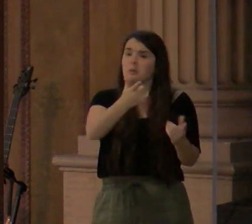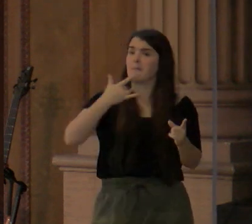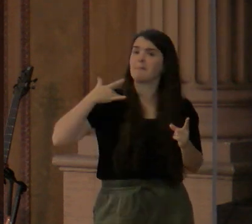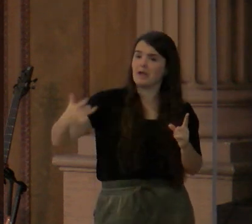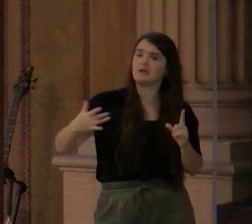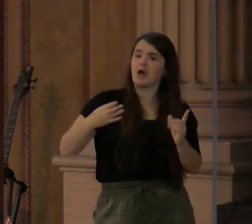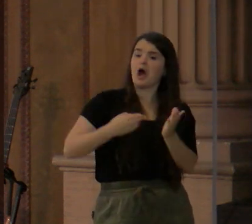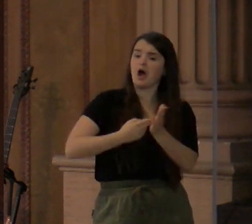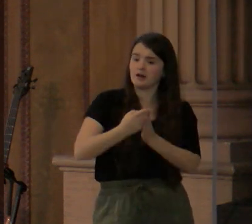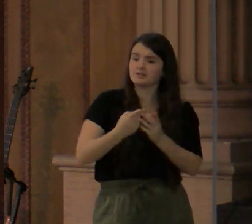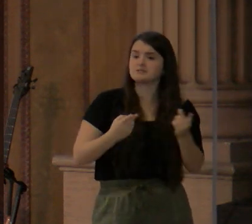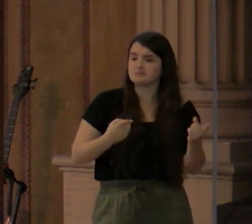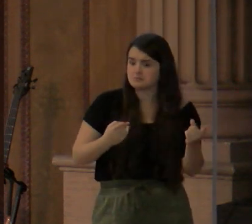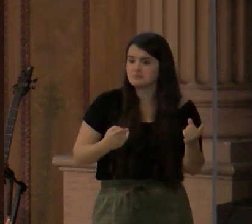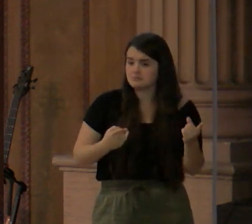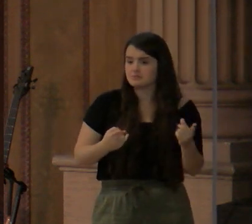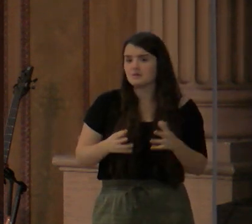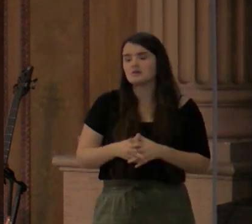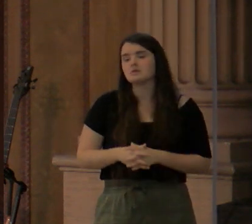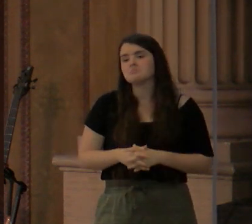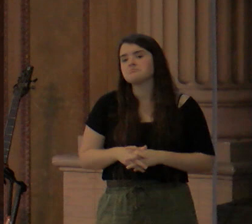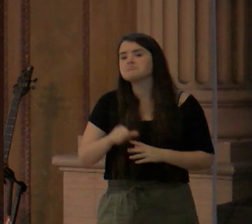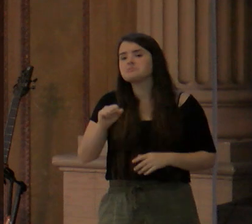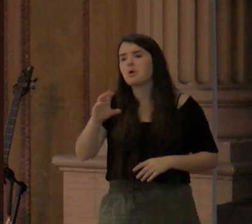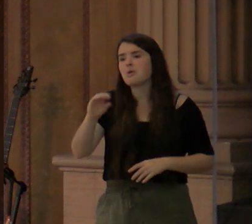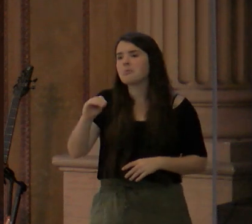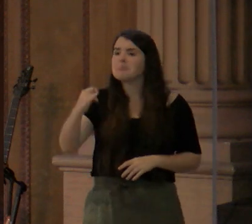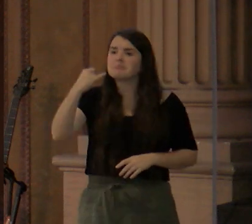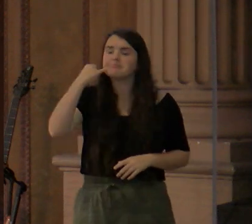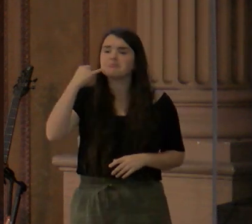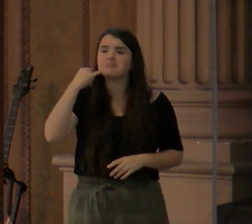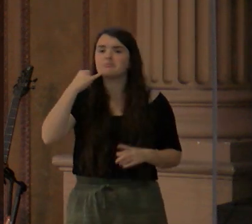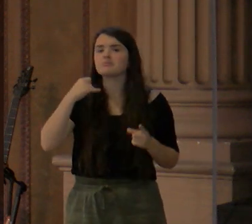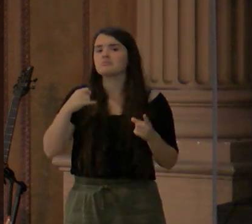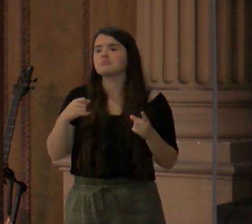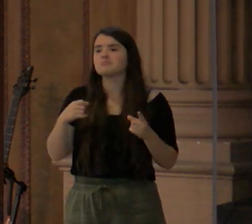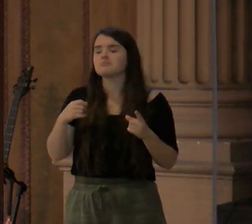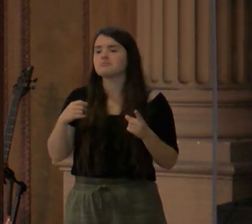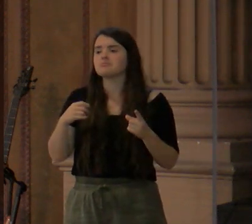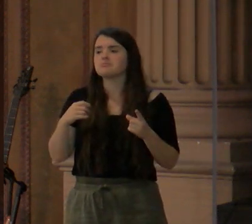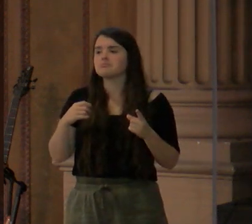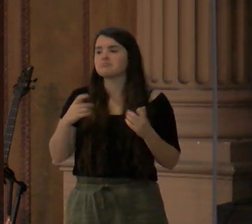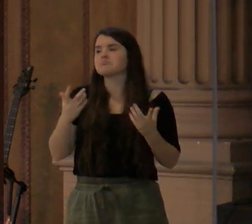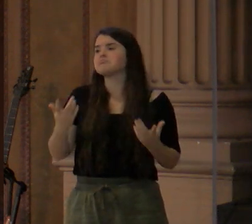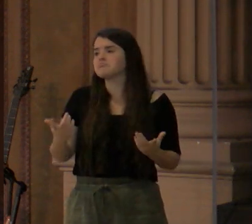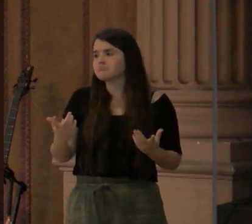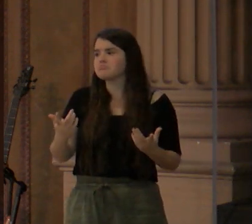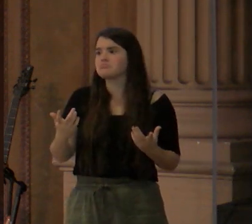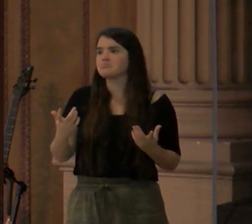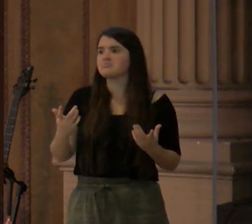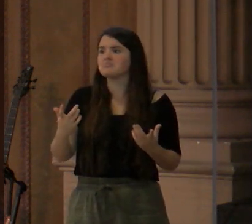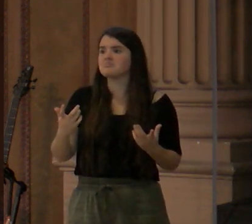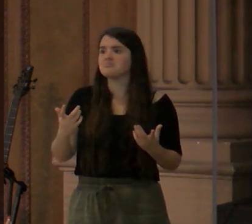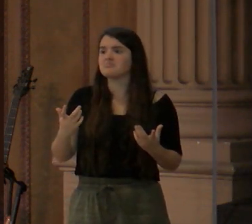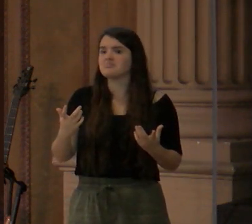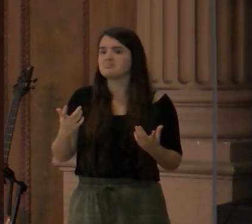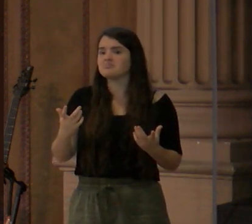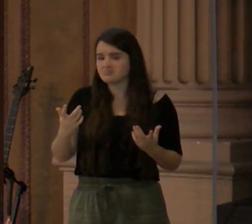without being perfectly honest. And if that kind of thing weren't the case, then we could never praise anybody for any virtue that we see in them.